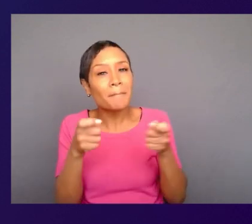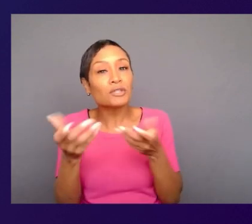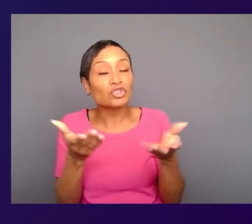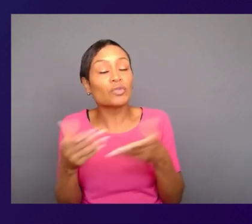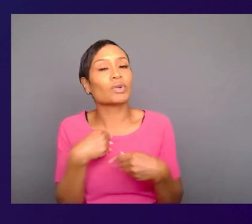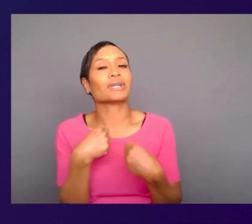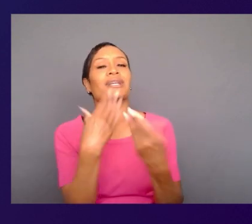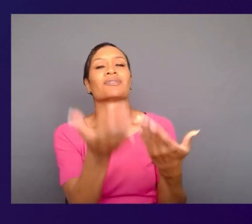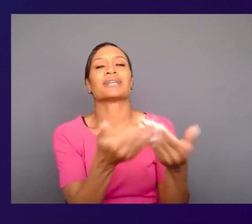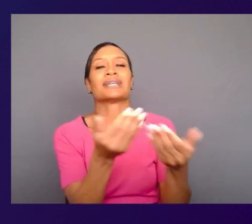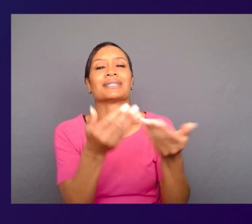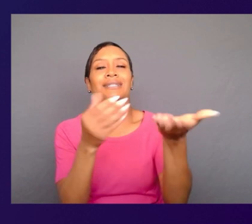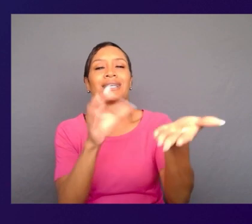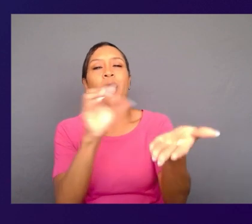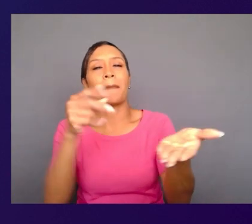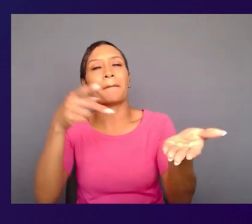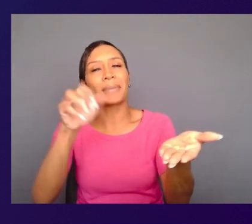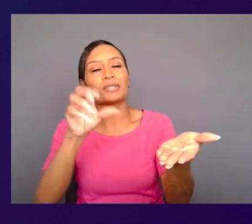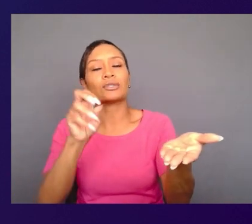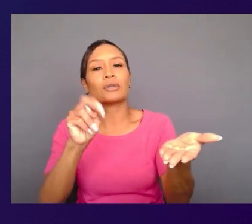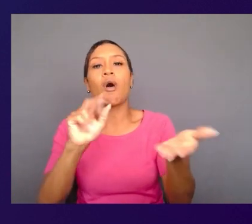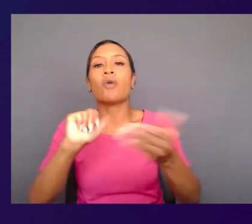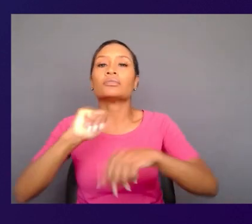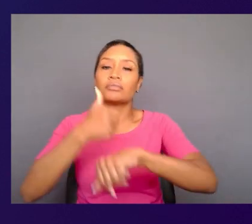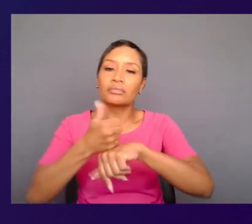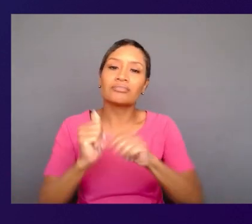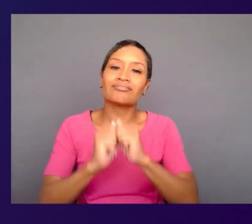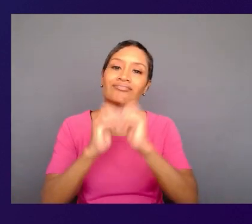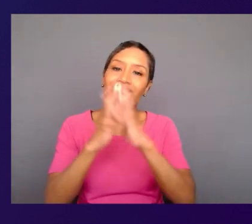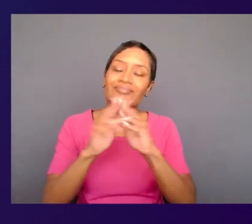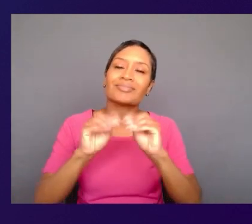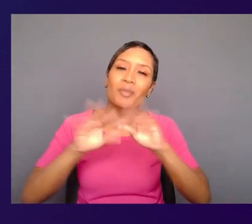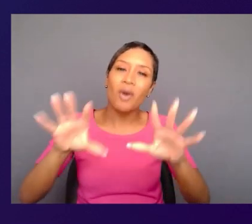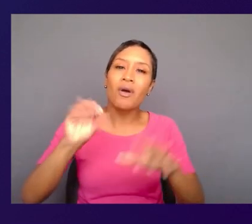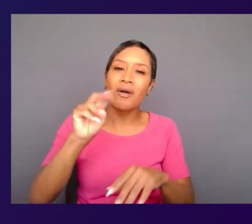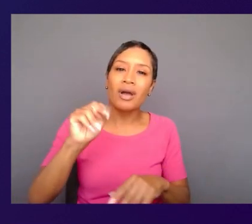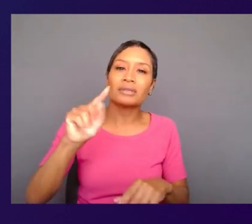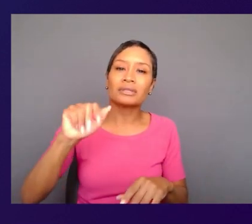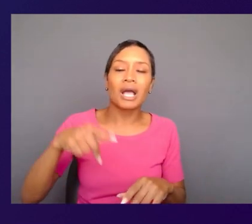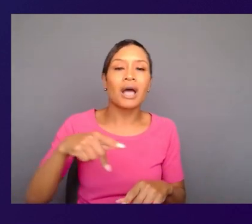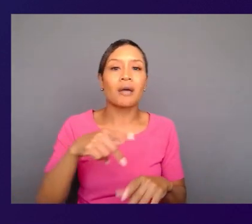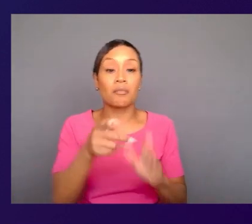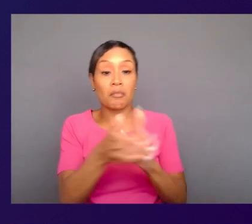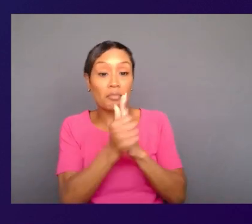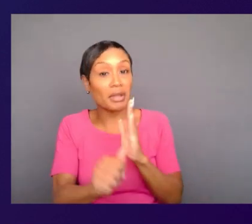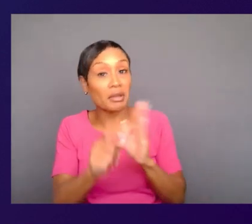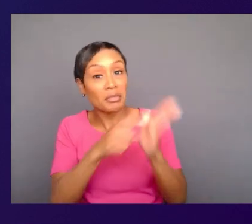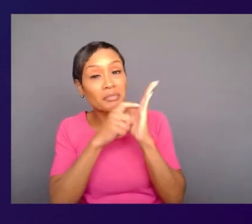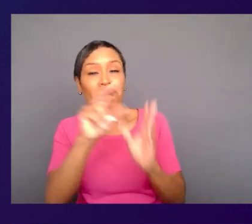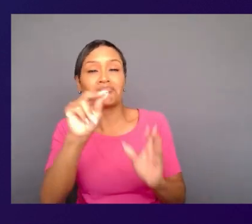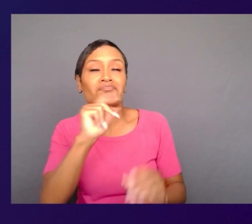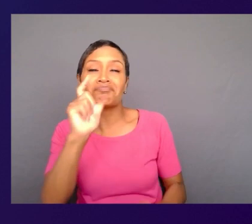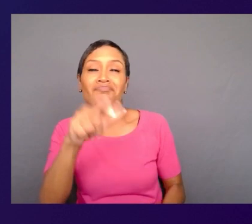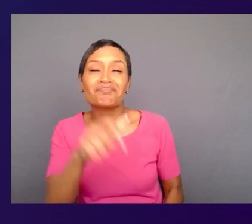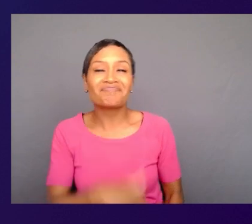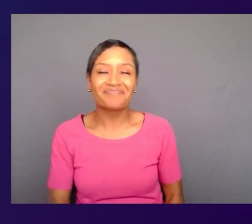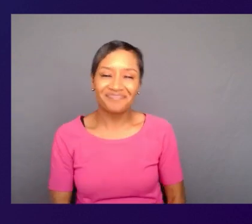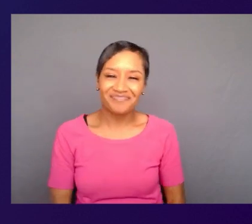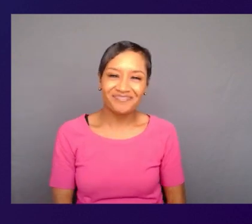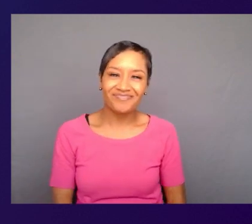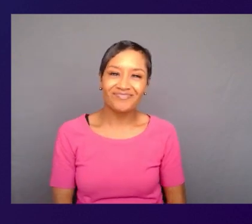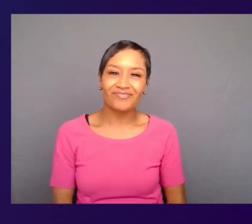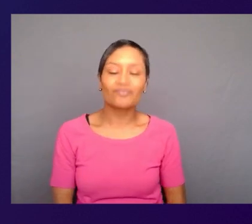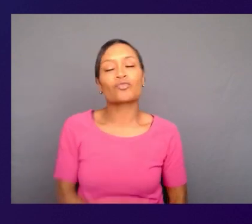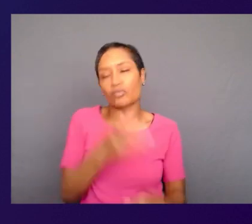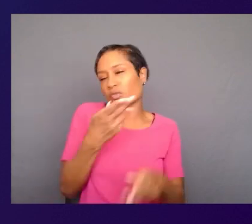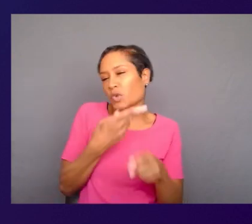easy for Pearson to stand up, deploy an ONTAP system without needing to be an expert in how to manage it. I want to really quickly walk